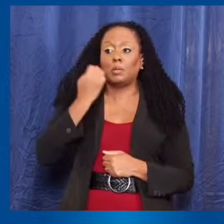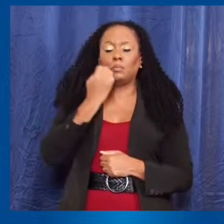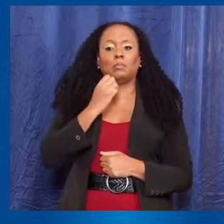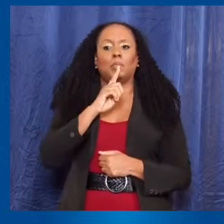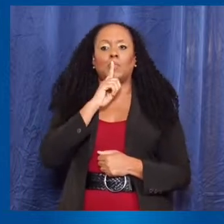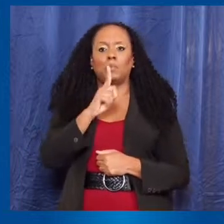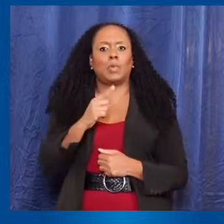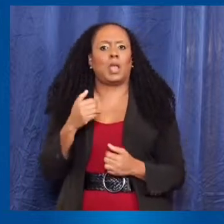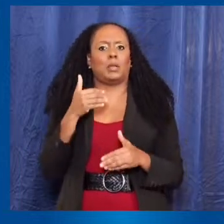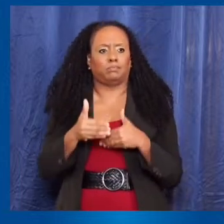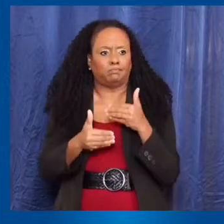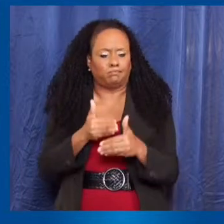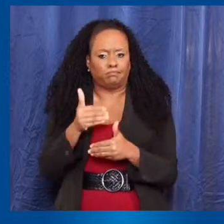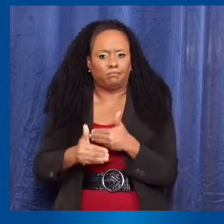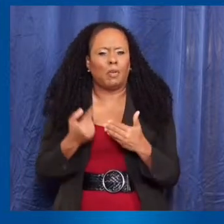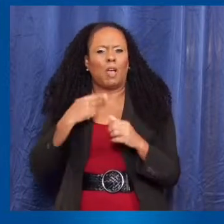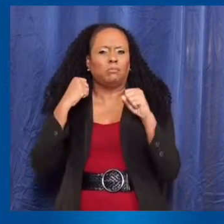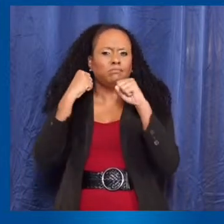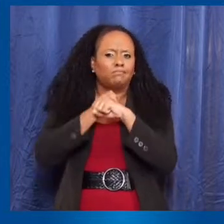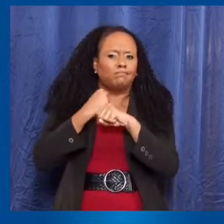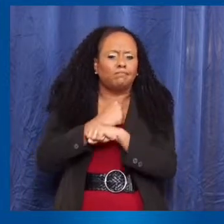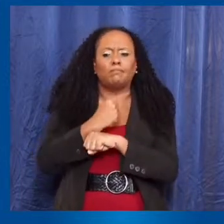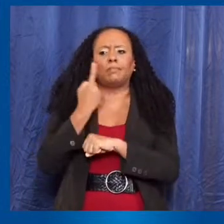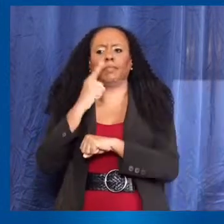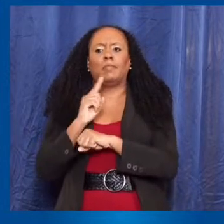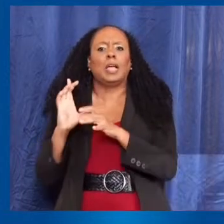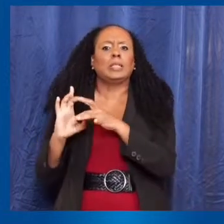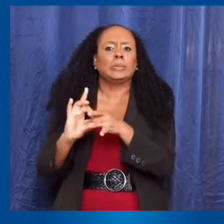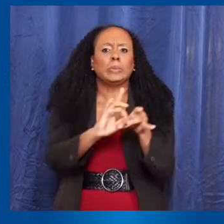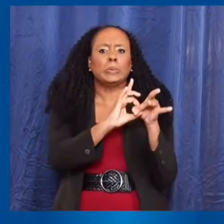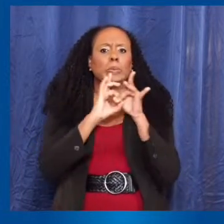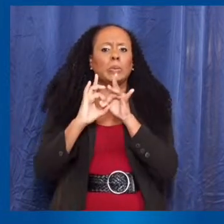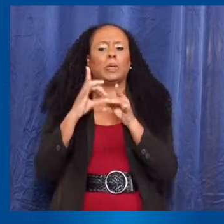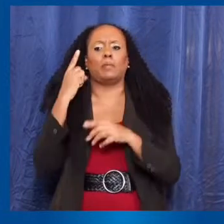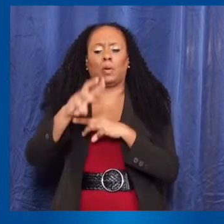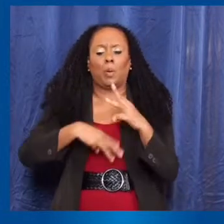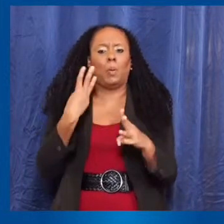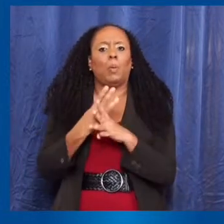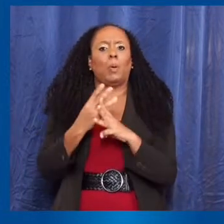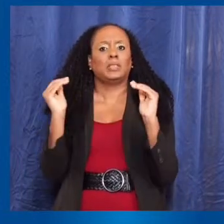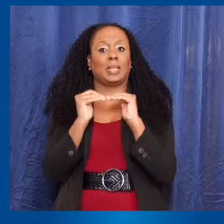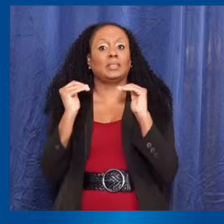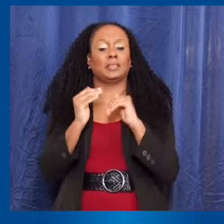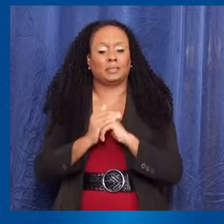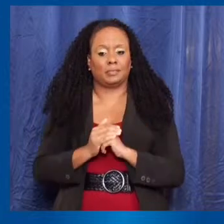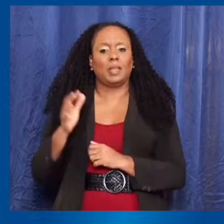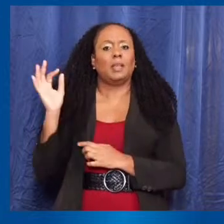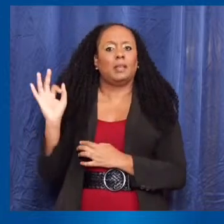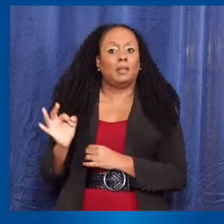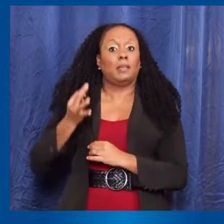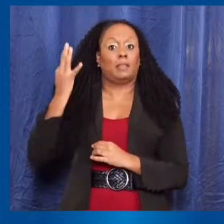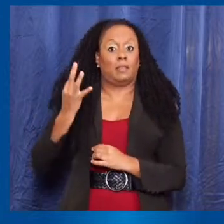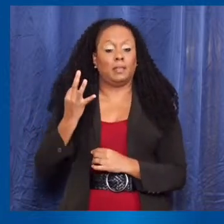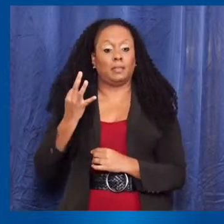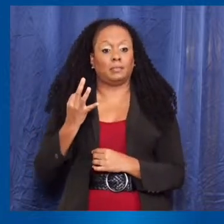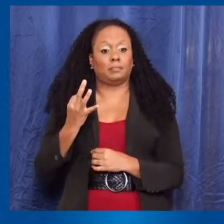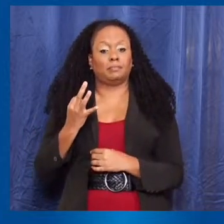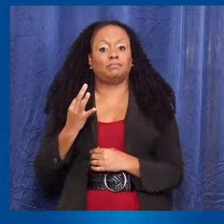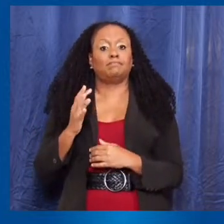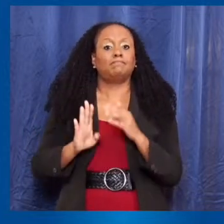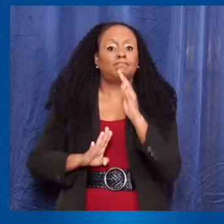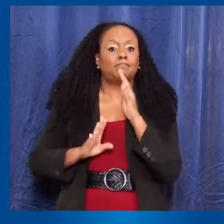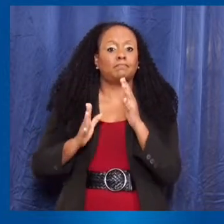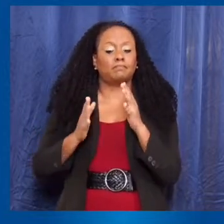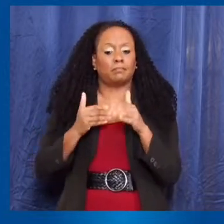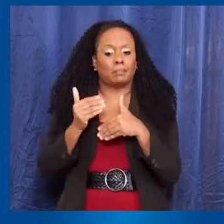contribution to the fight for international solidarity and global justice. France has doubled its development finance